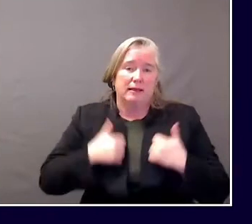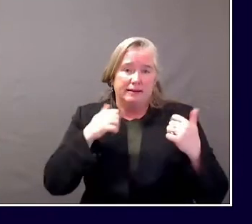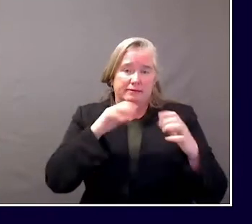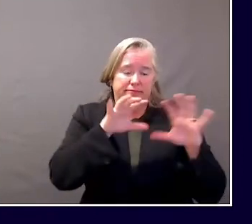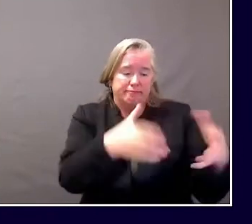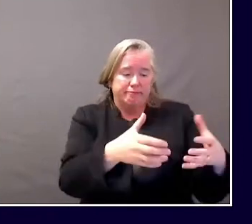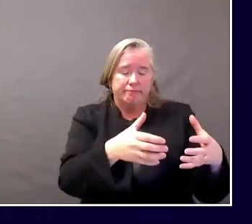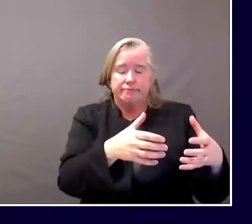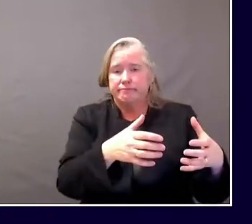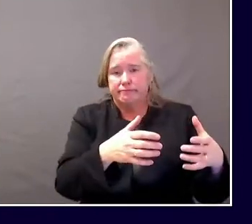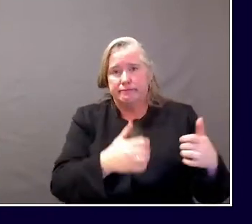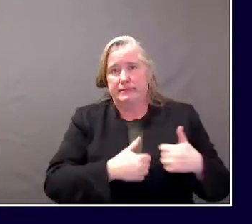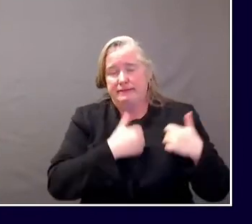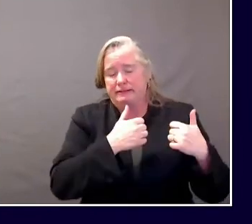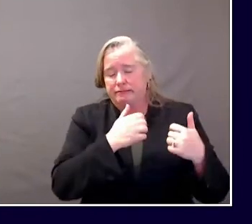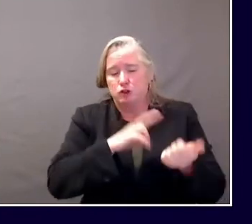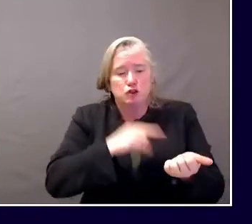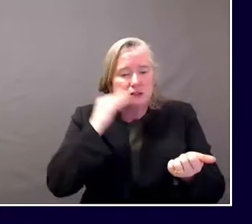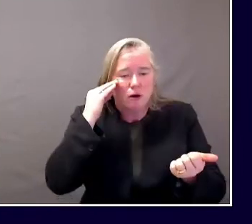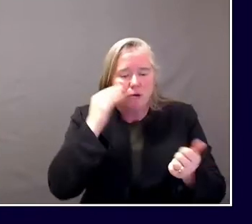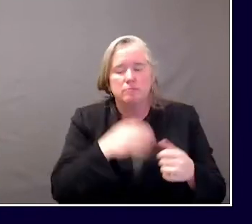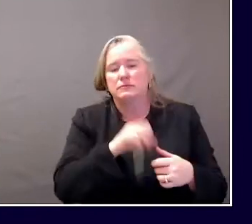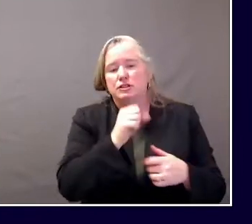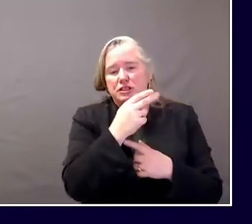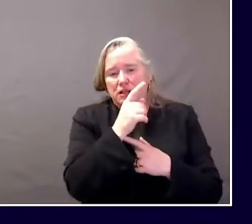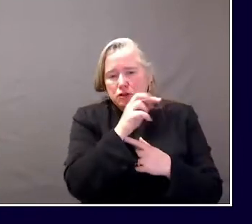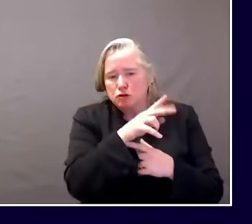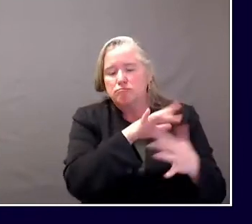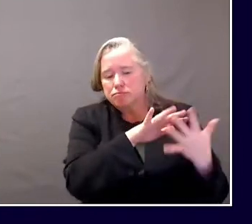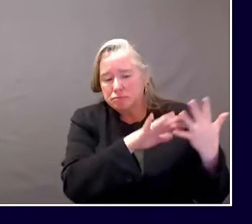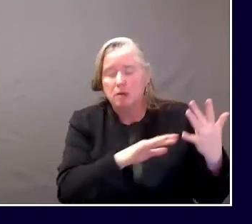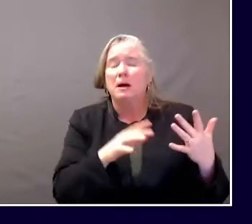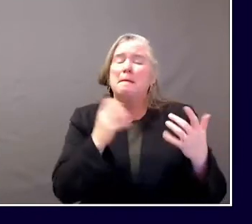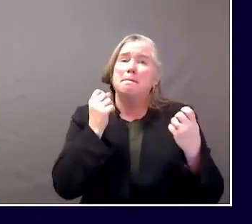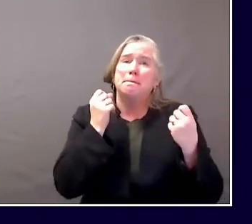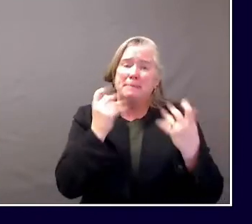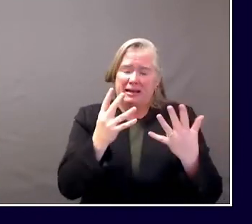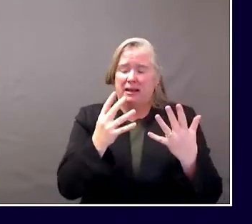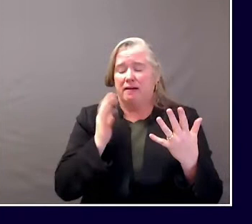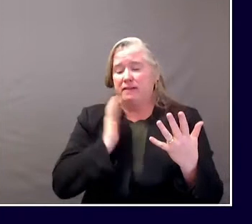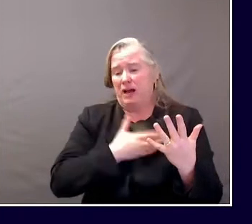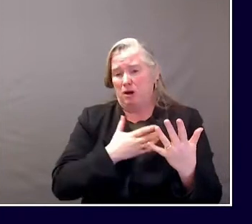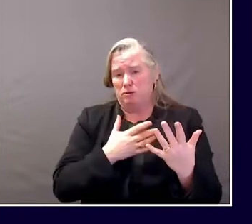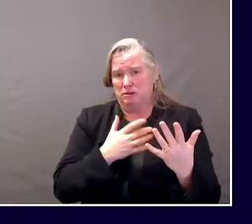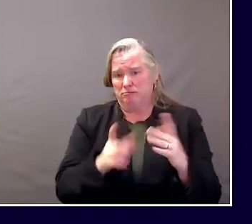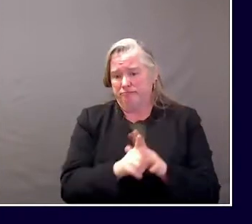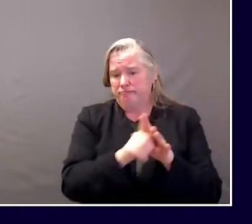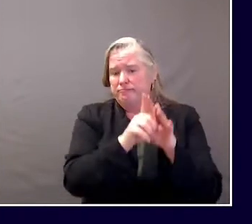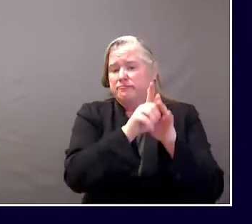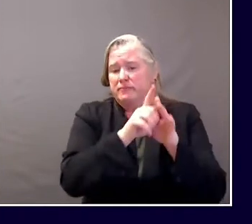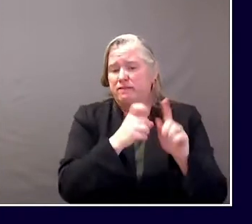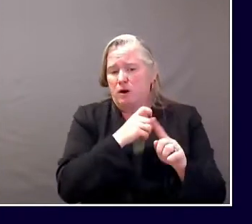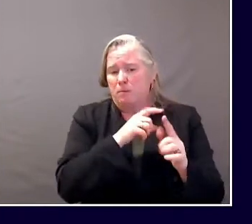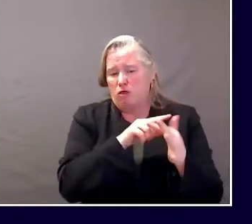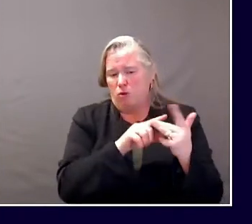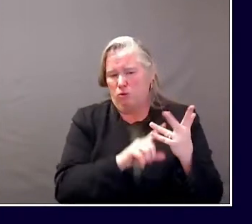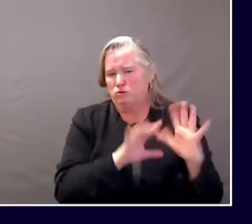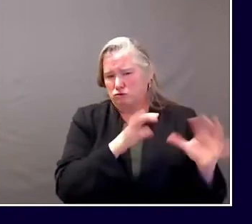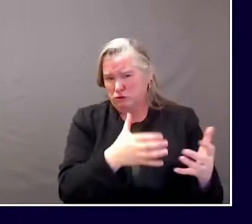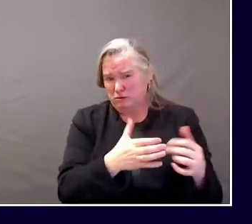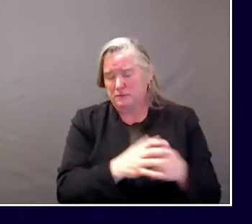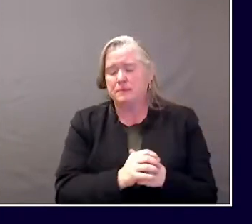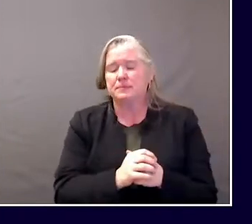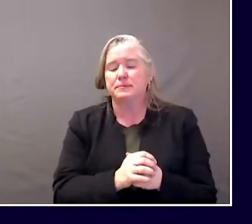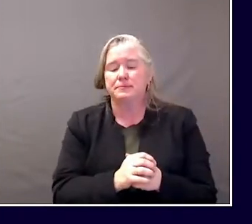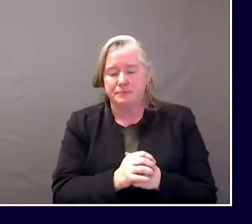that is for the most part where many of our cases are coming from. So we believe we would have some good insight into what